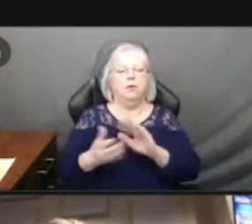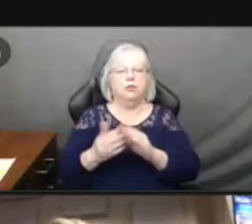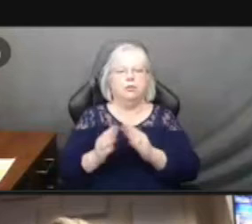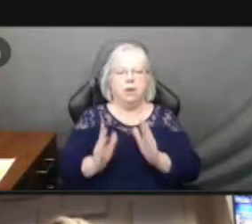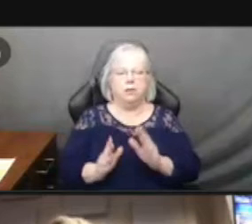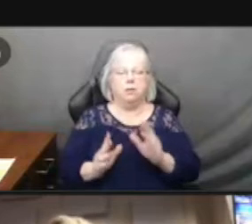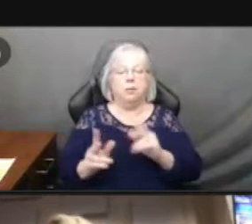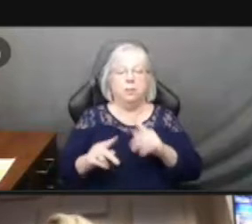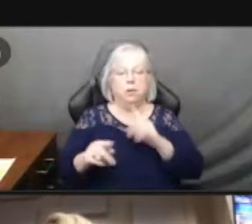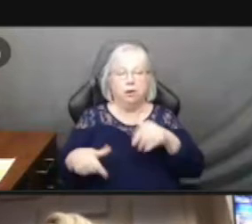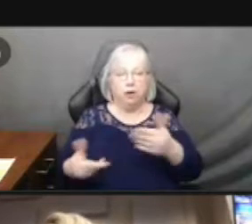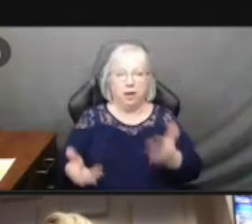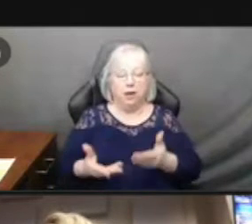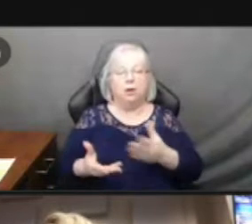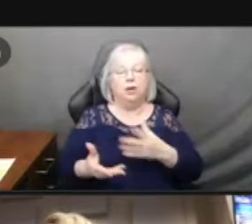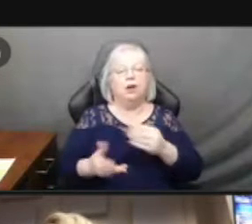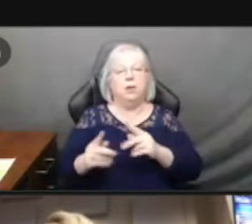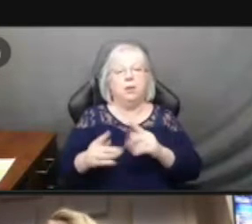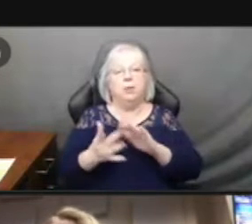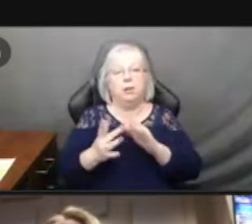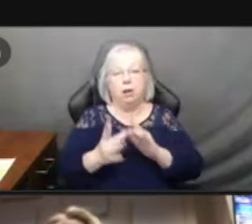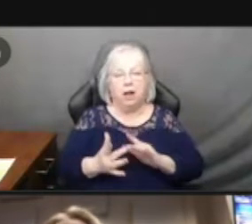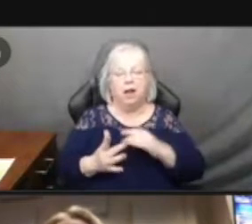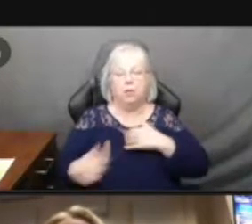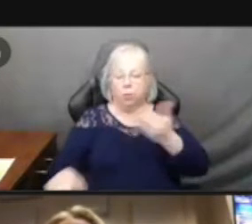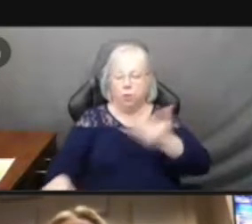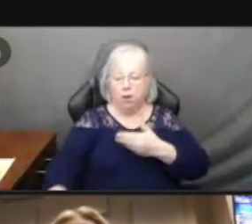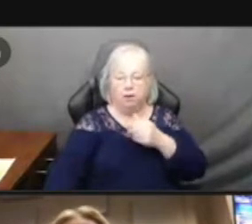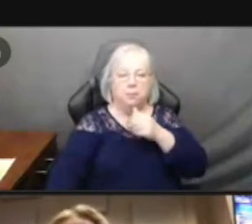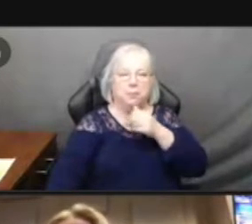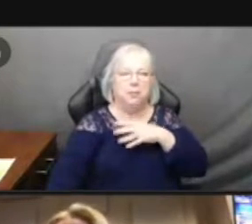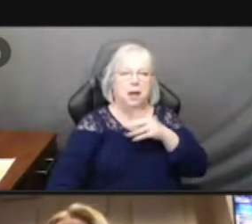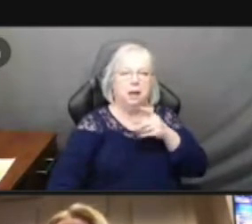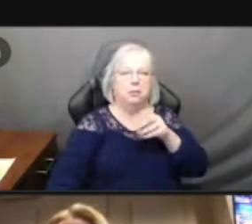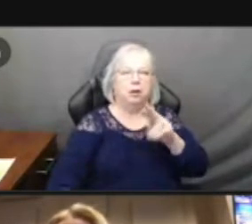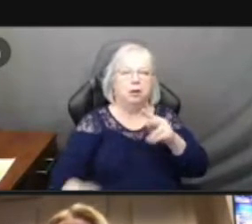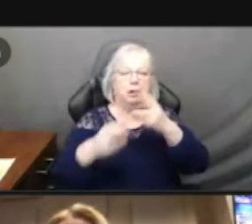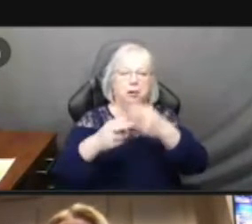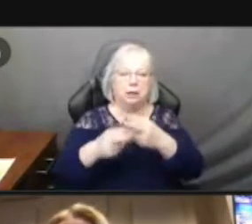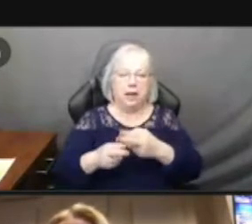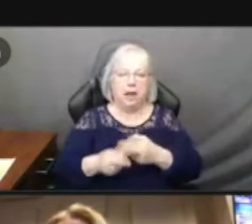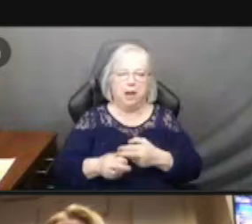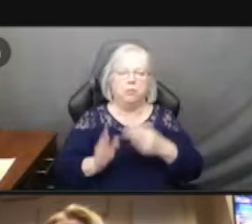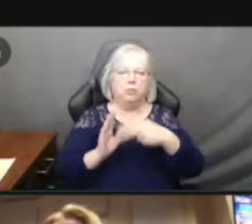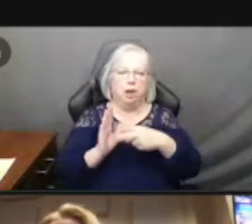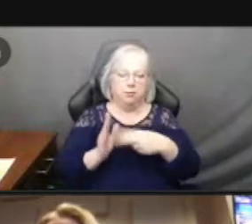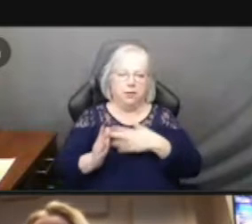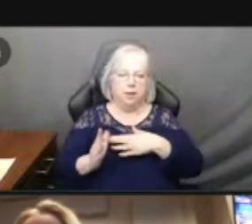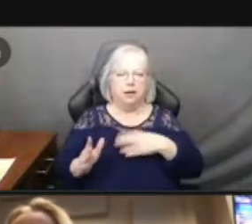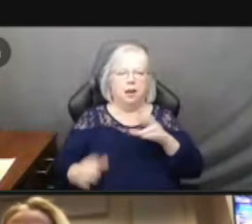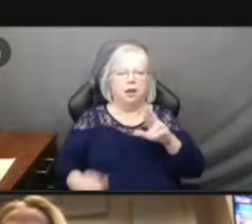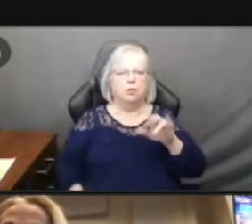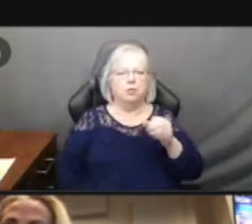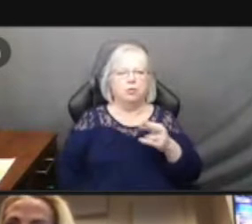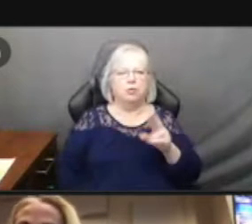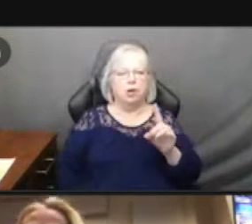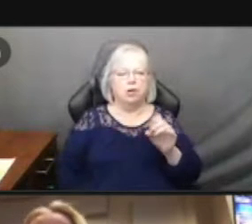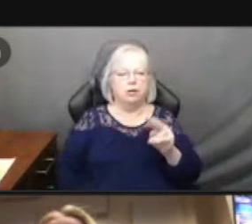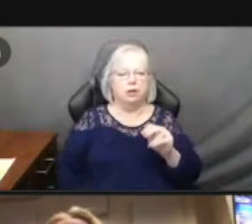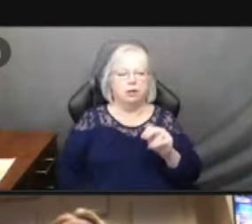in attendance as well as those that are online. Madam Clerk, if you would, please call the roll. Director Richardson.